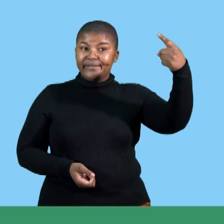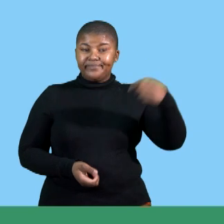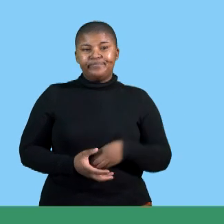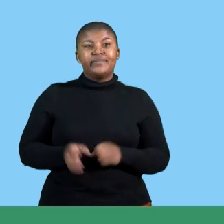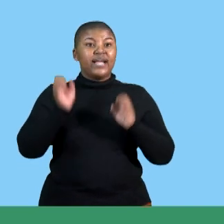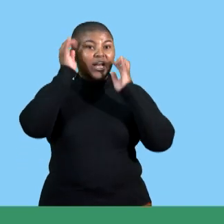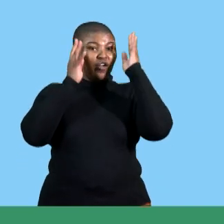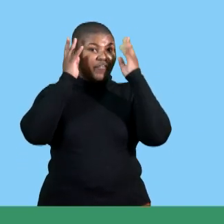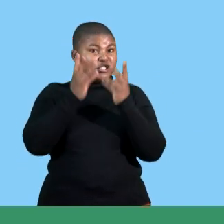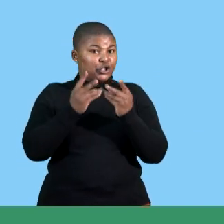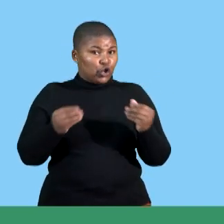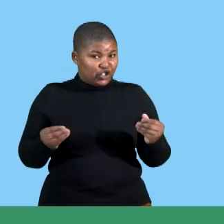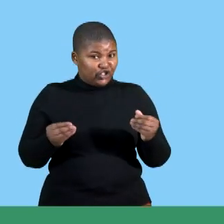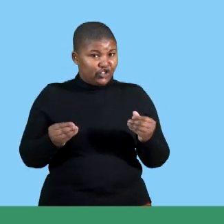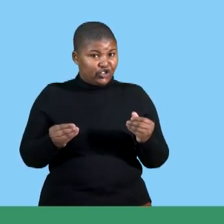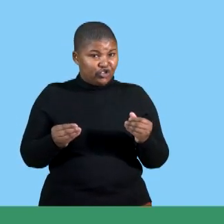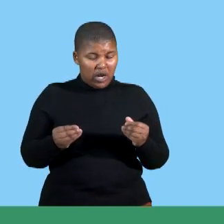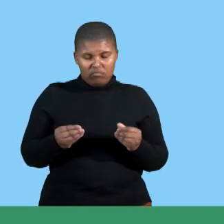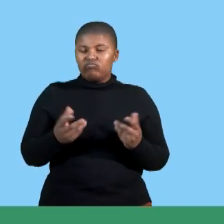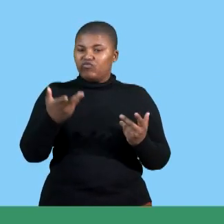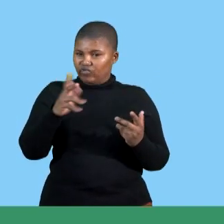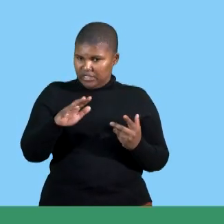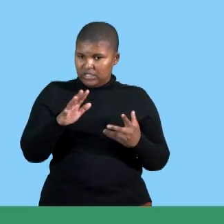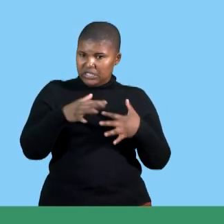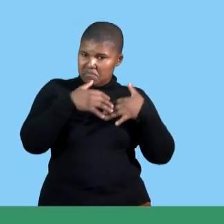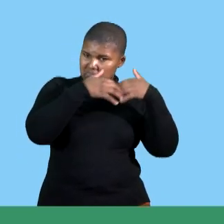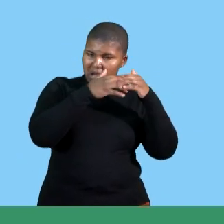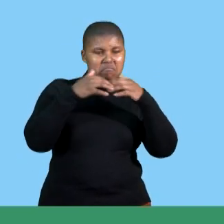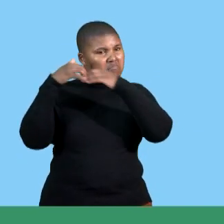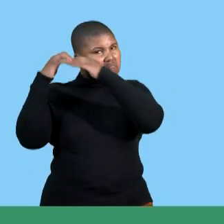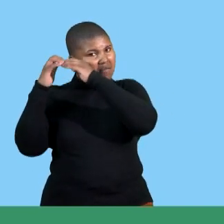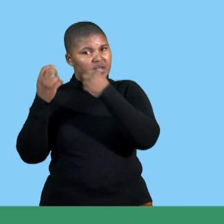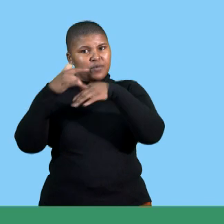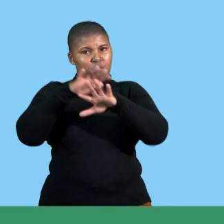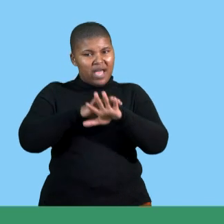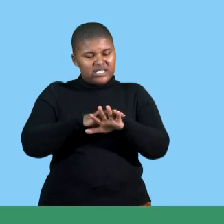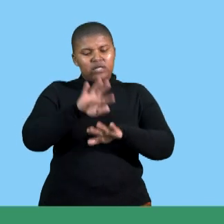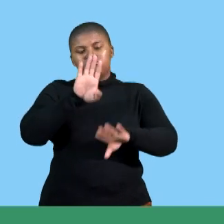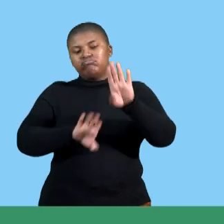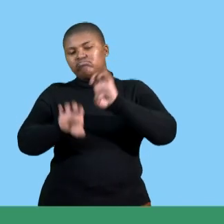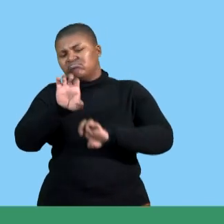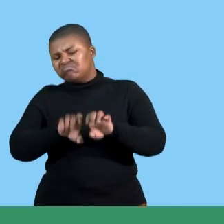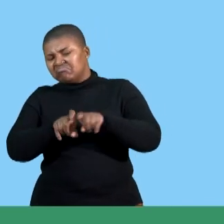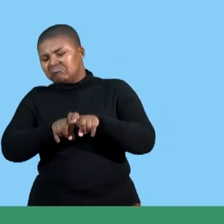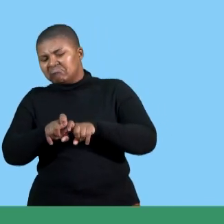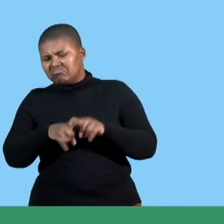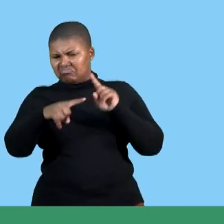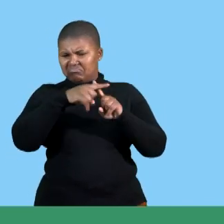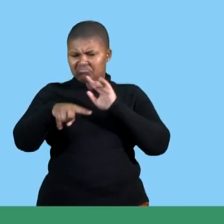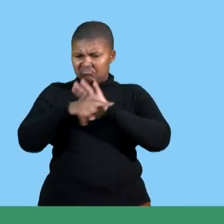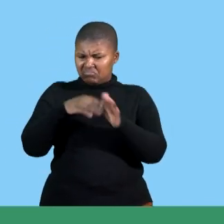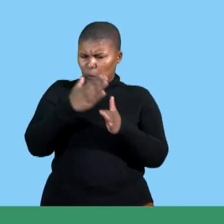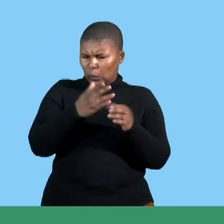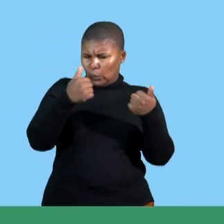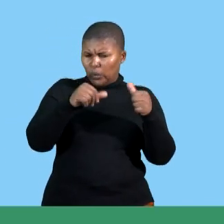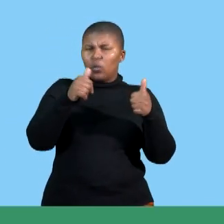first one. Innovative solutions are generated, implemented, and evaluated.